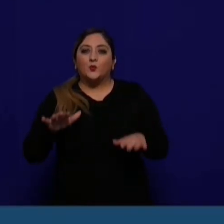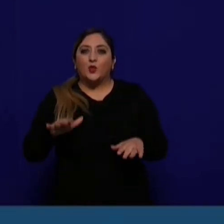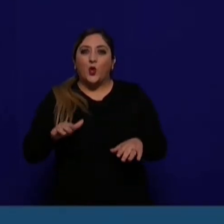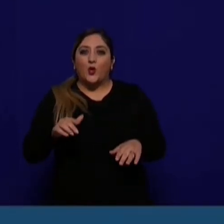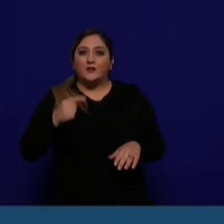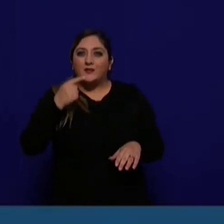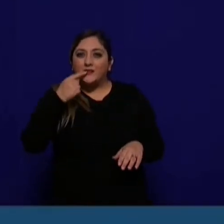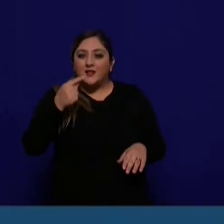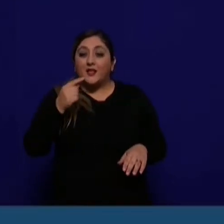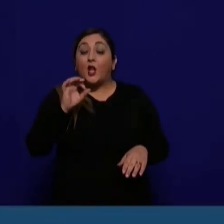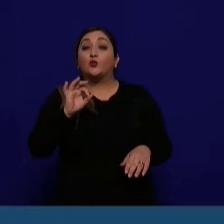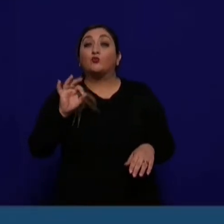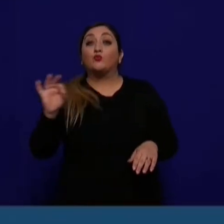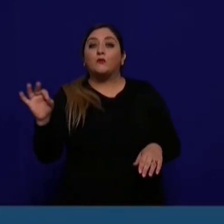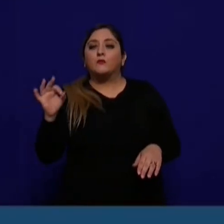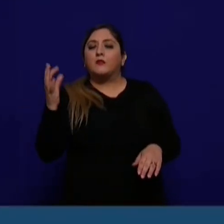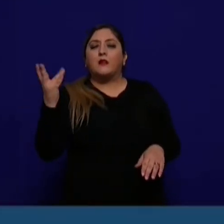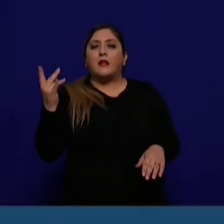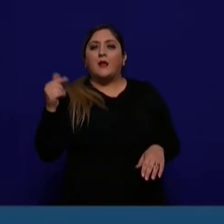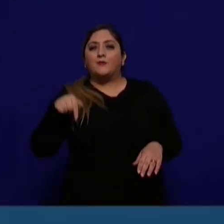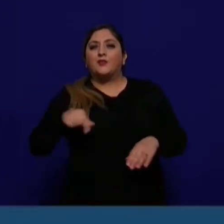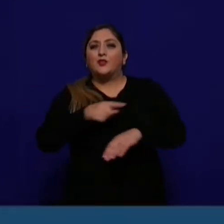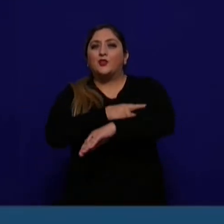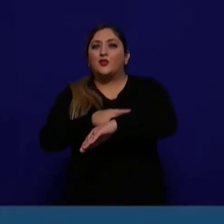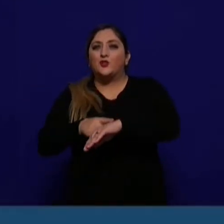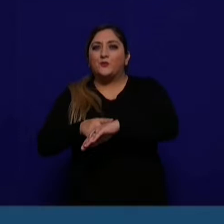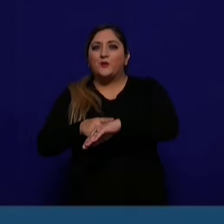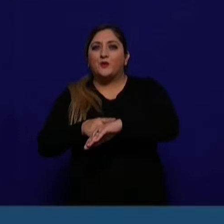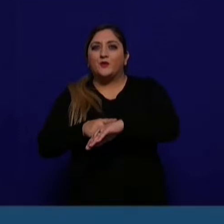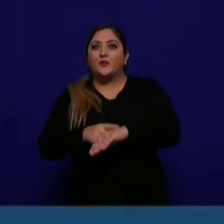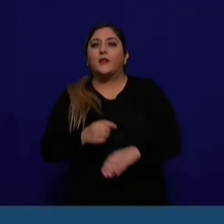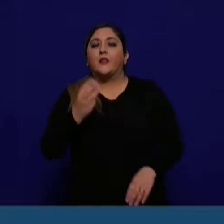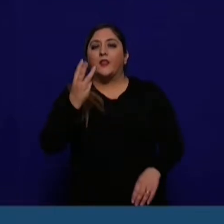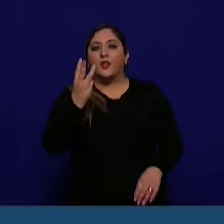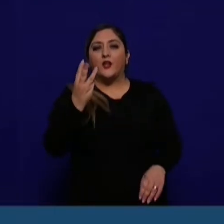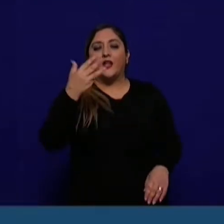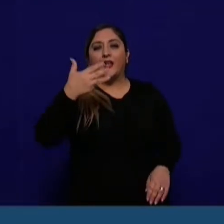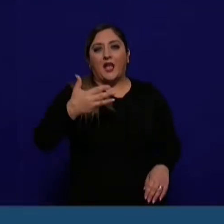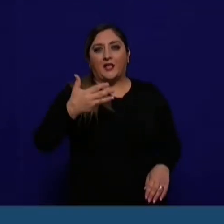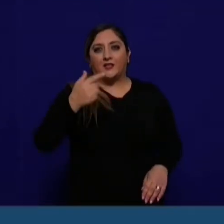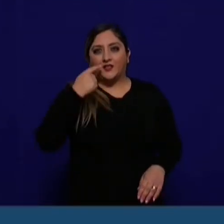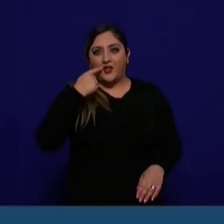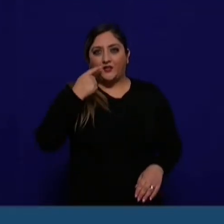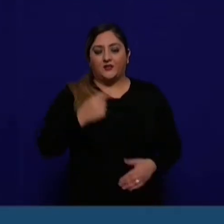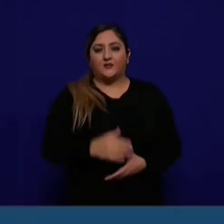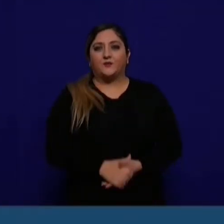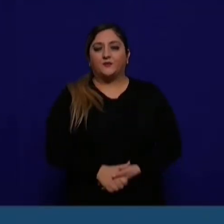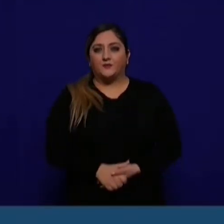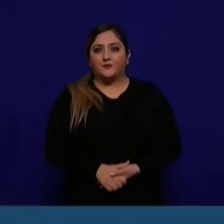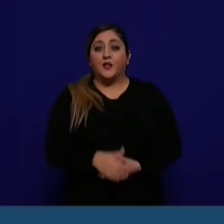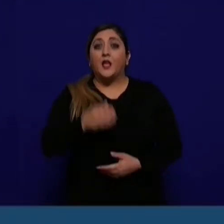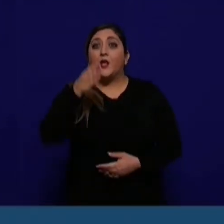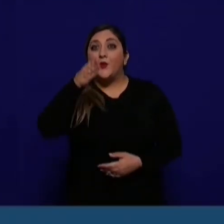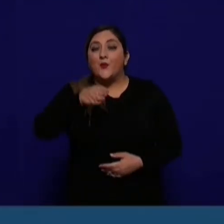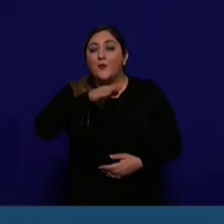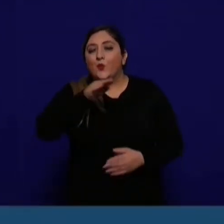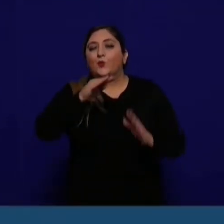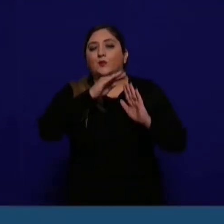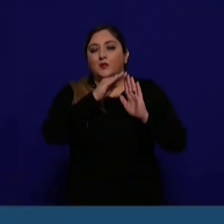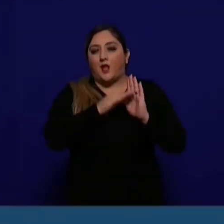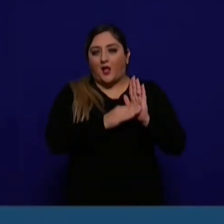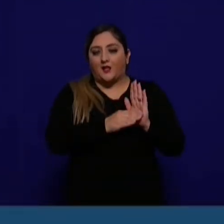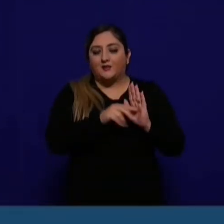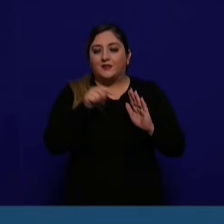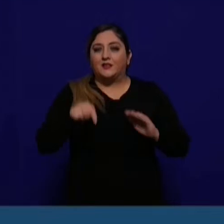ta' new cases li kellna matul din il-ġimgħa kien ta' 39 sena. L-imwiet bħalma qegħdin taraw naqsu din l-aħħar